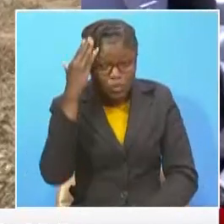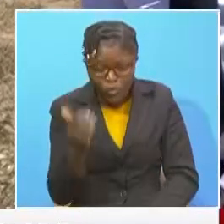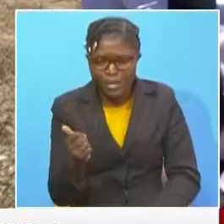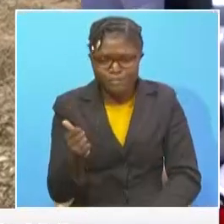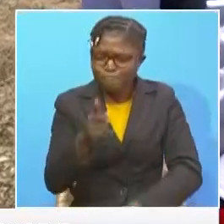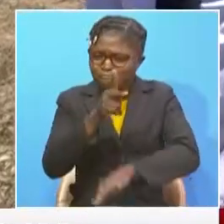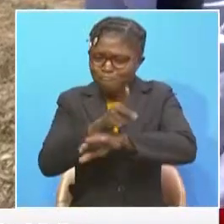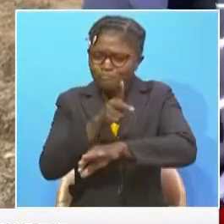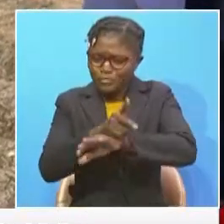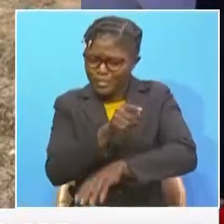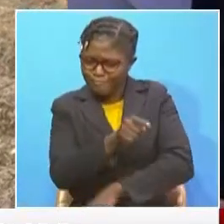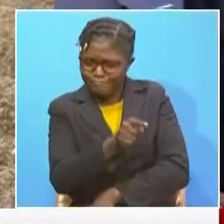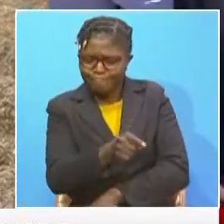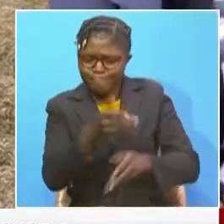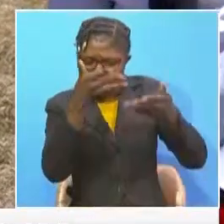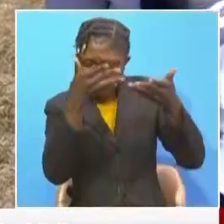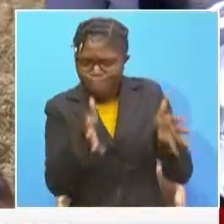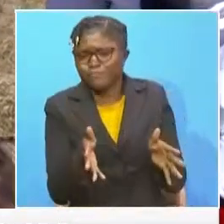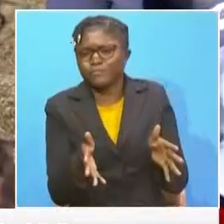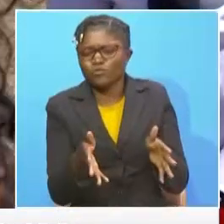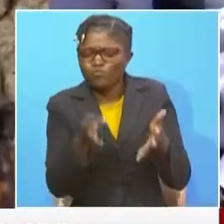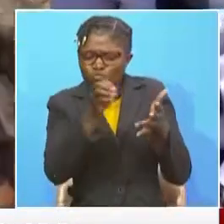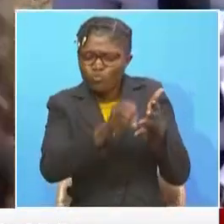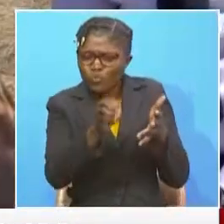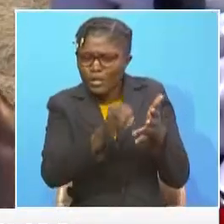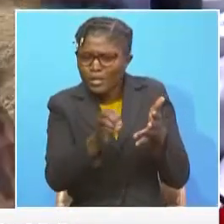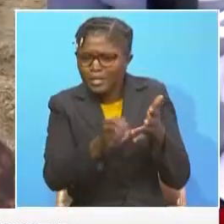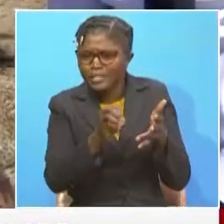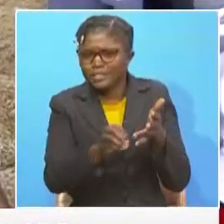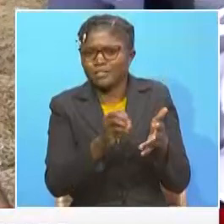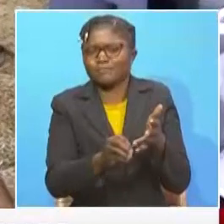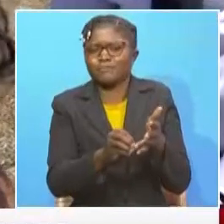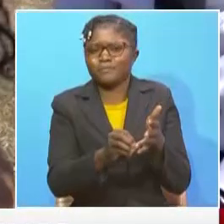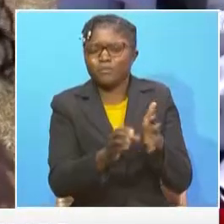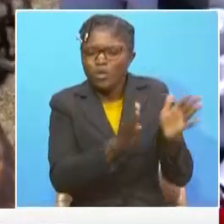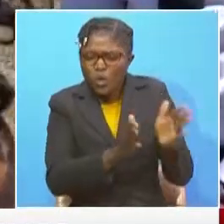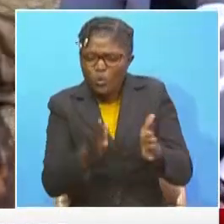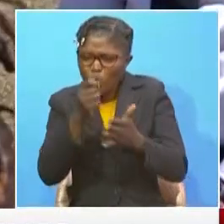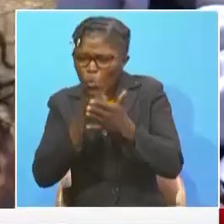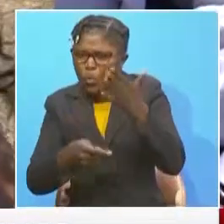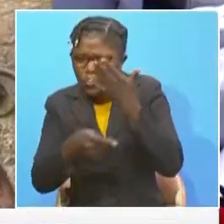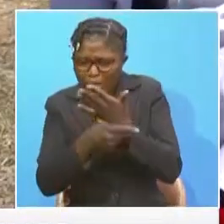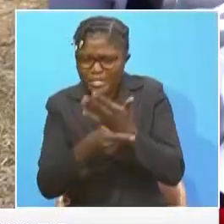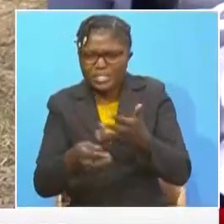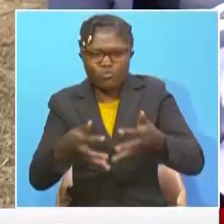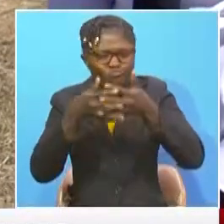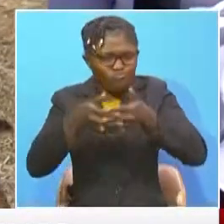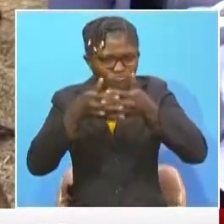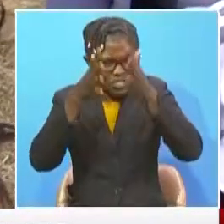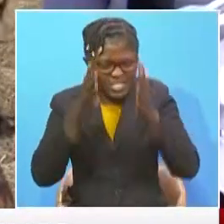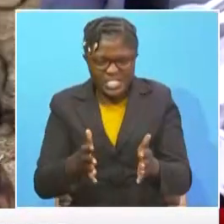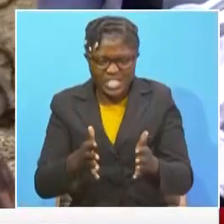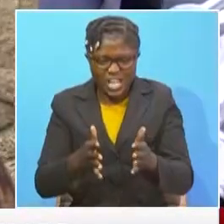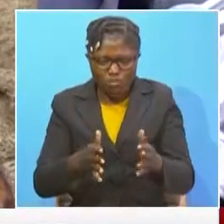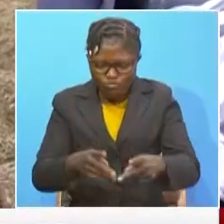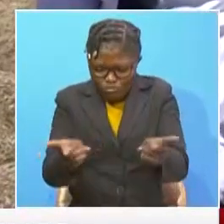scheduled to finish in August, according to the engineer, and up to now, this is just a